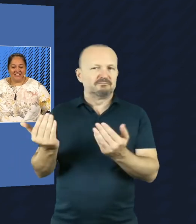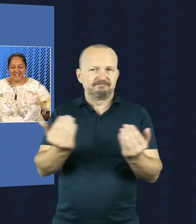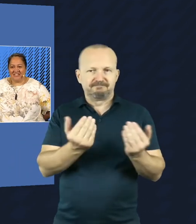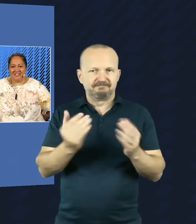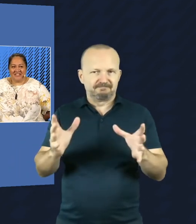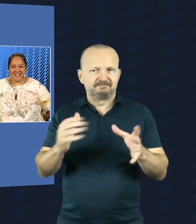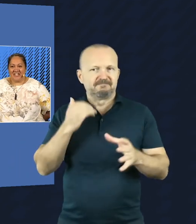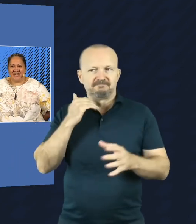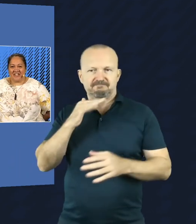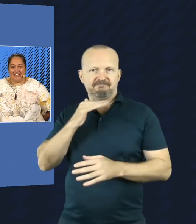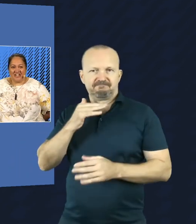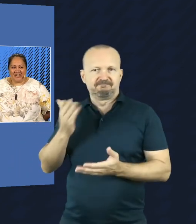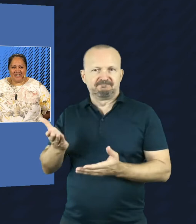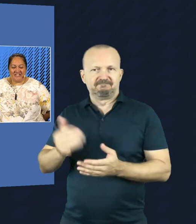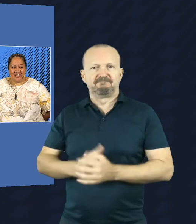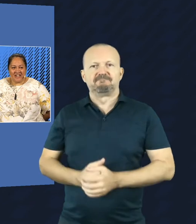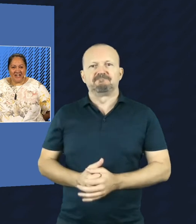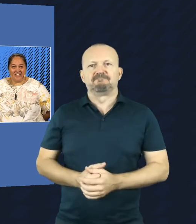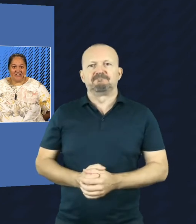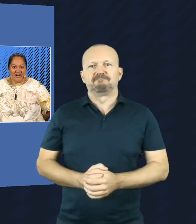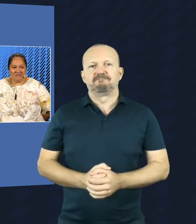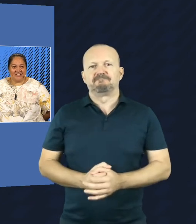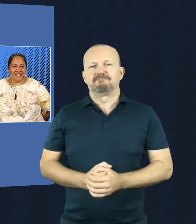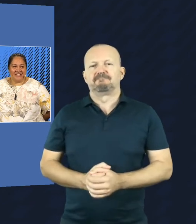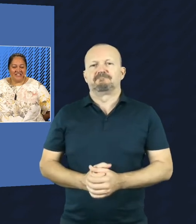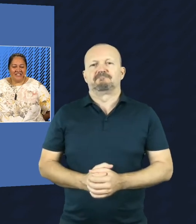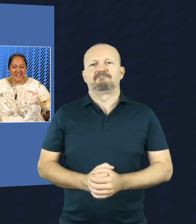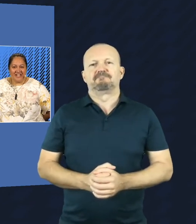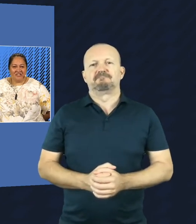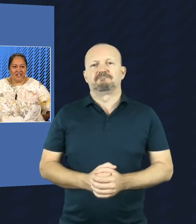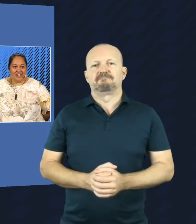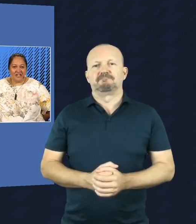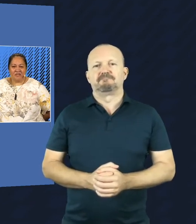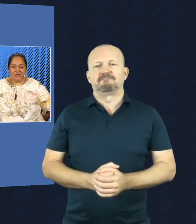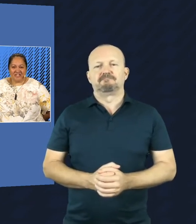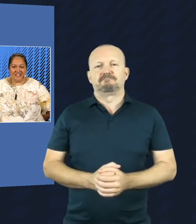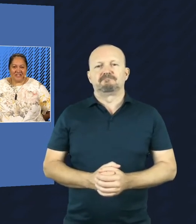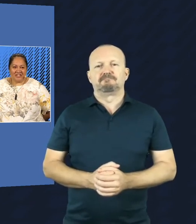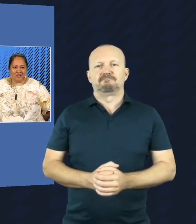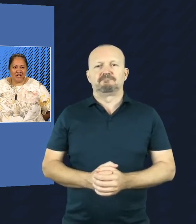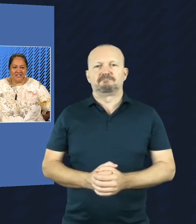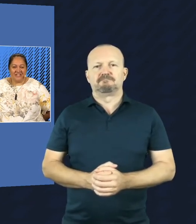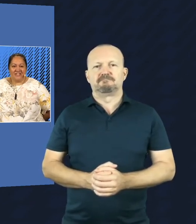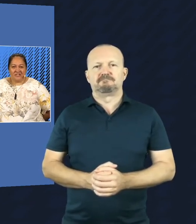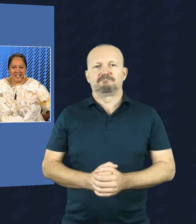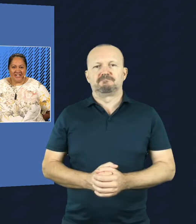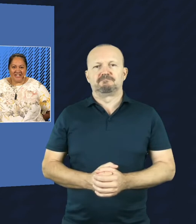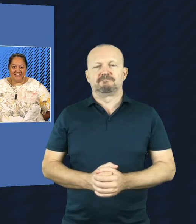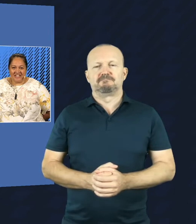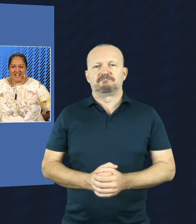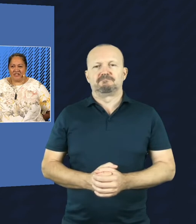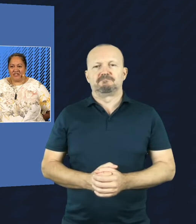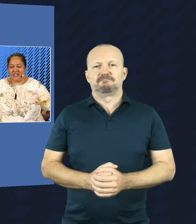noa. Rārangi rāraunga, ka ao, ka awatea. Hei oranga, mō tātou katoa. Nō